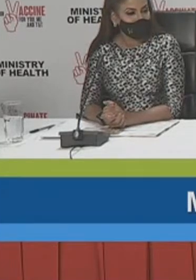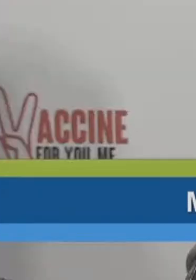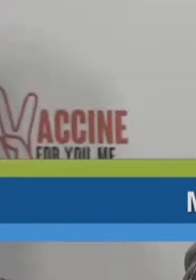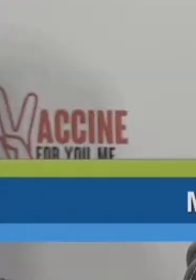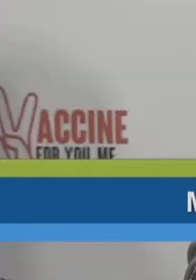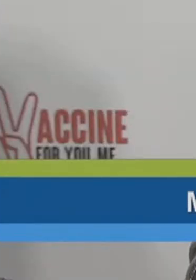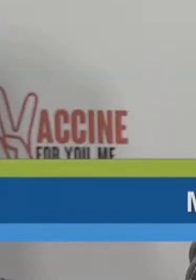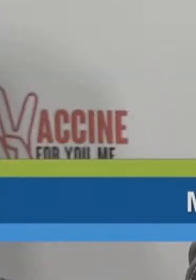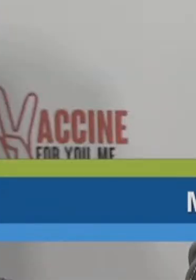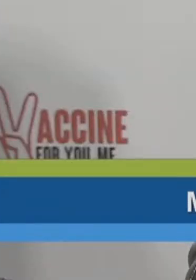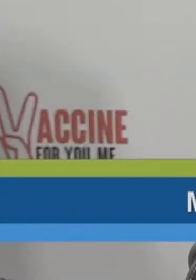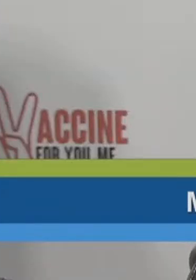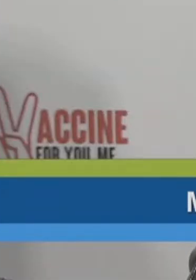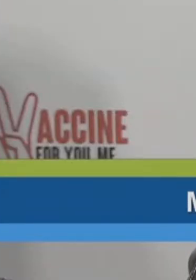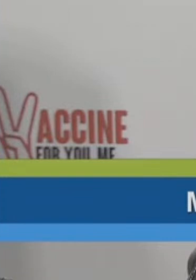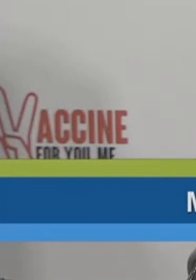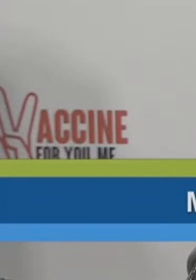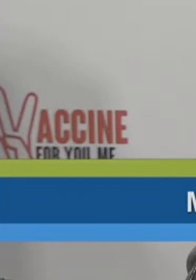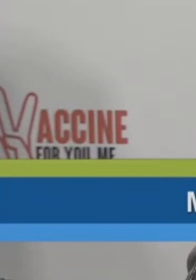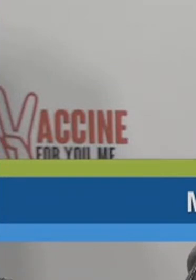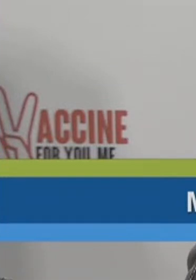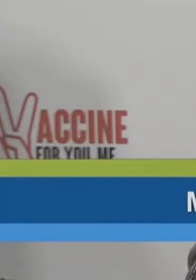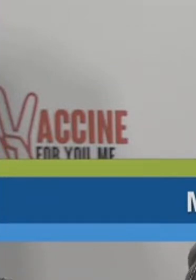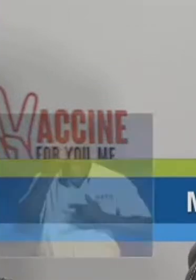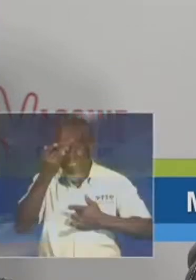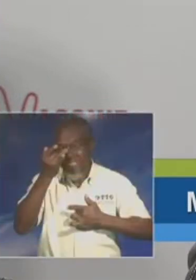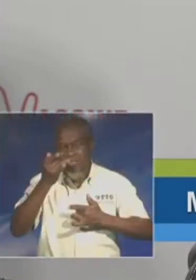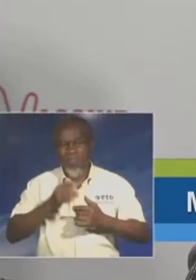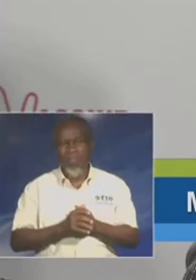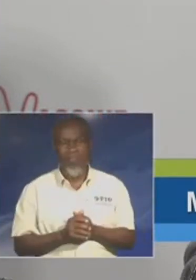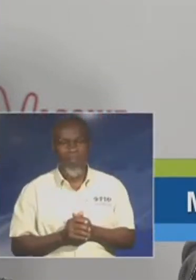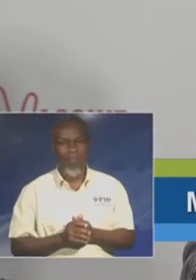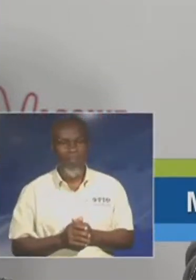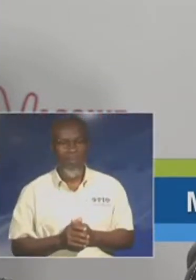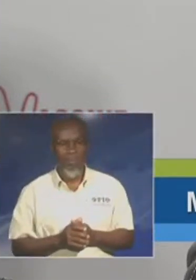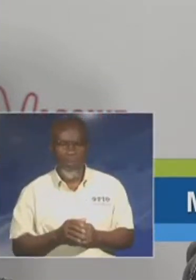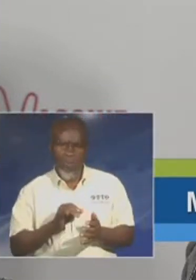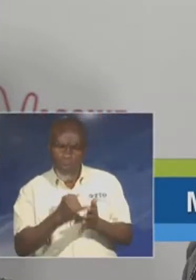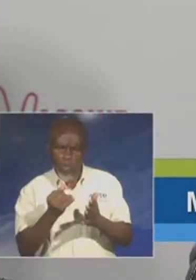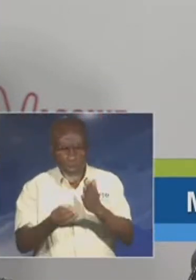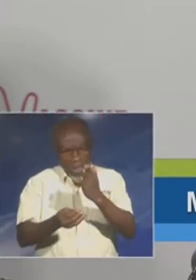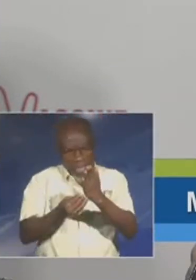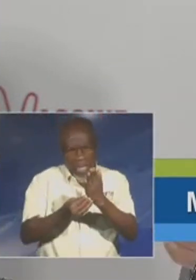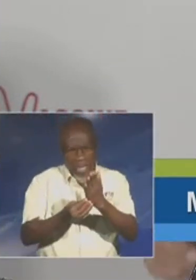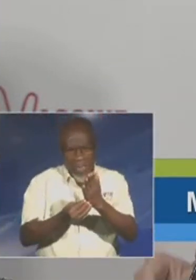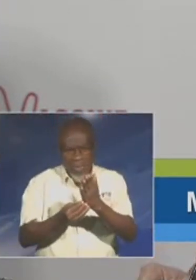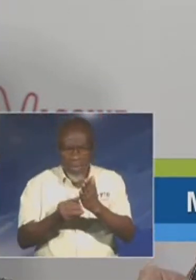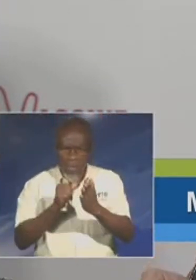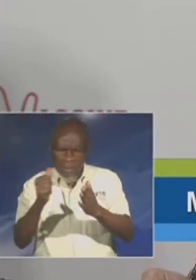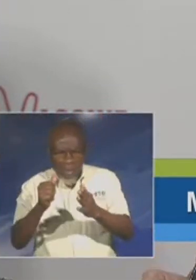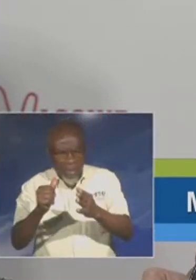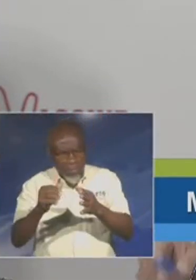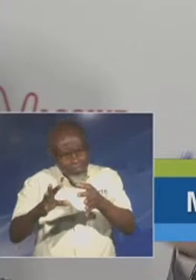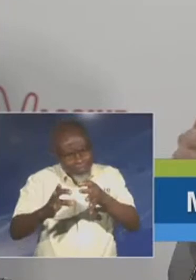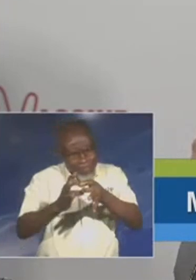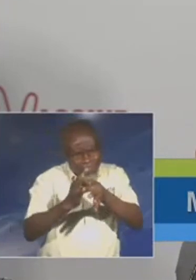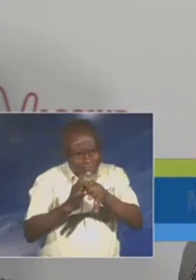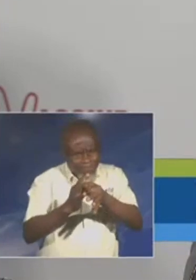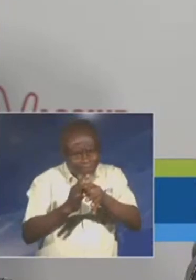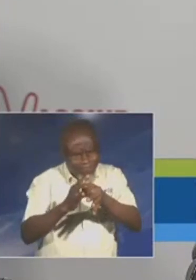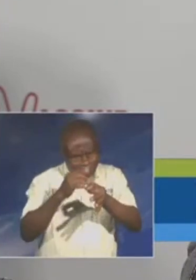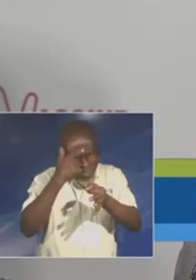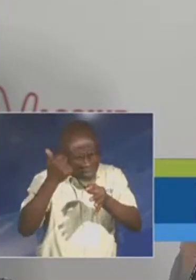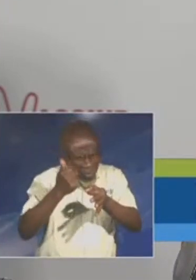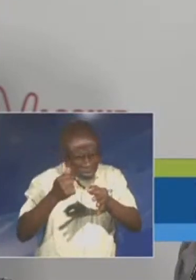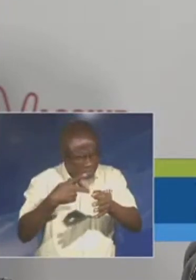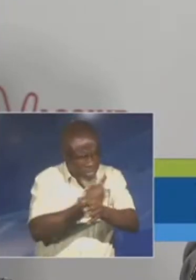hepatitis concern in Trinidad and Tobago. And just to reiterate, it is not linked to vaccinations